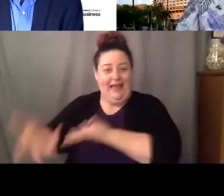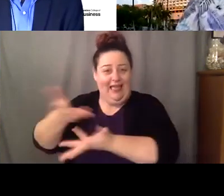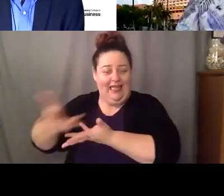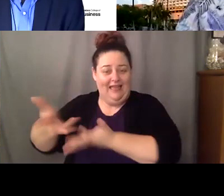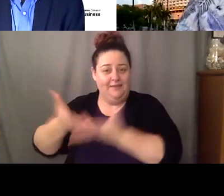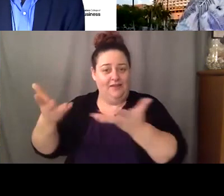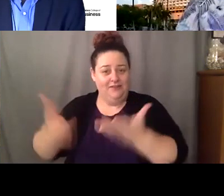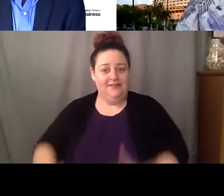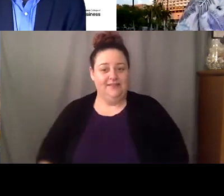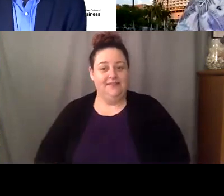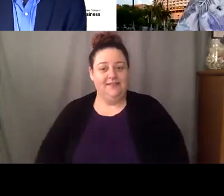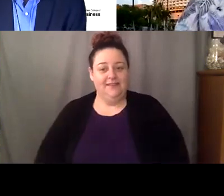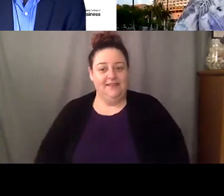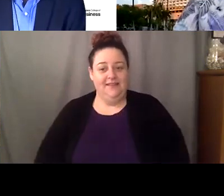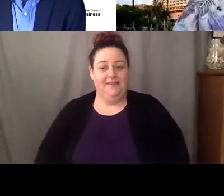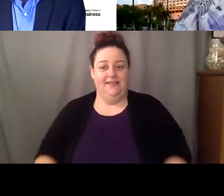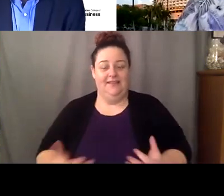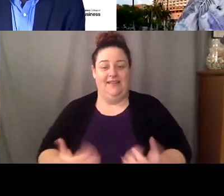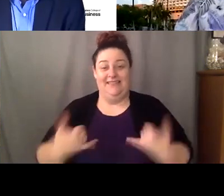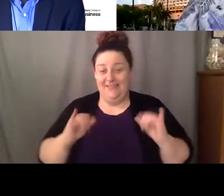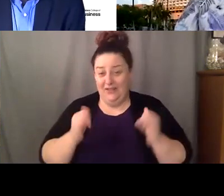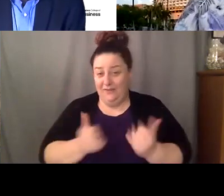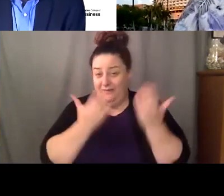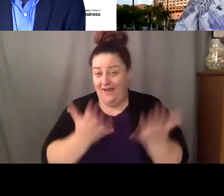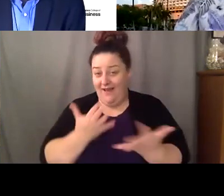winner and still provide that hospitality.